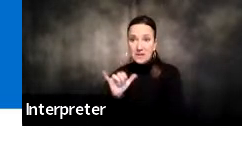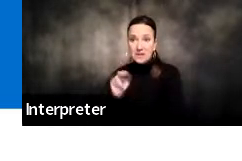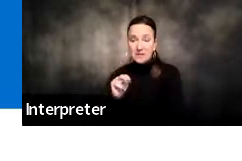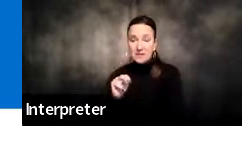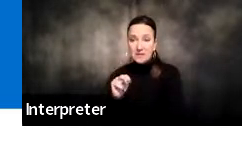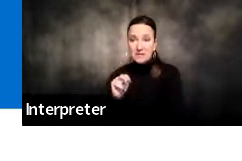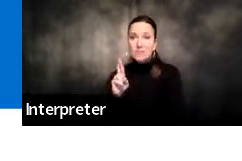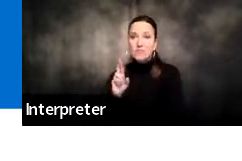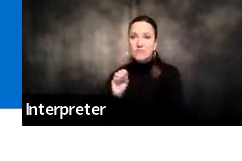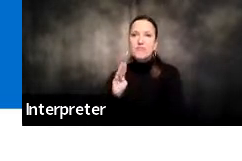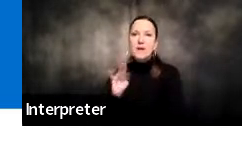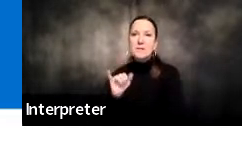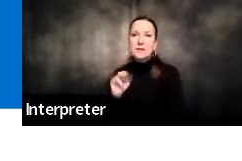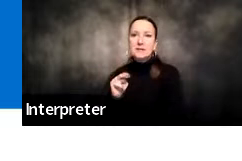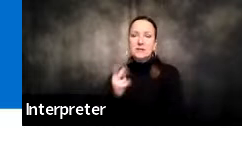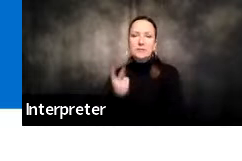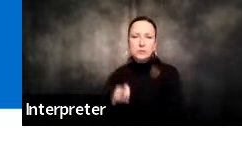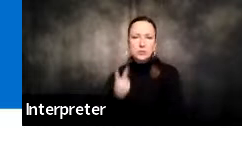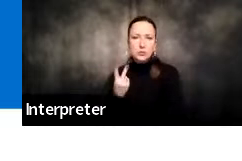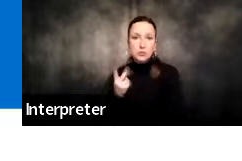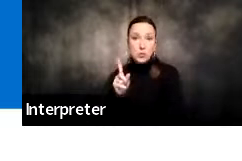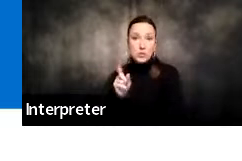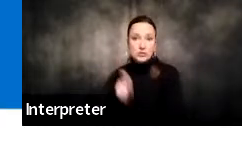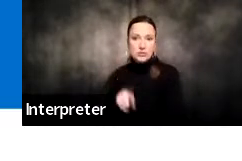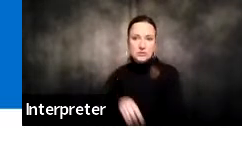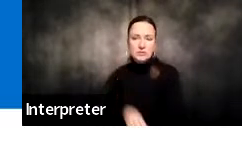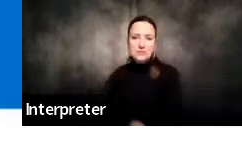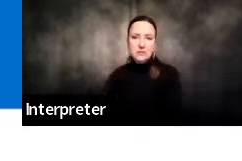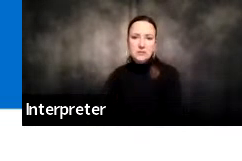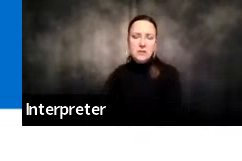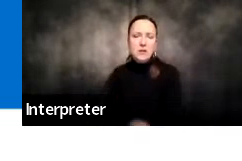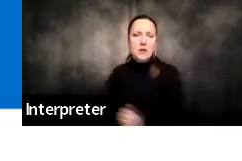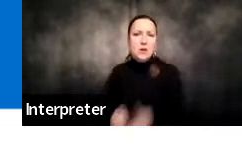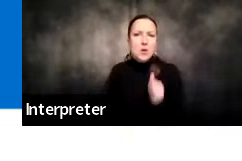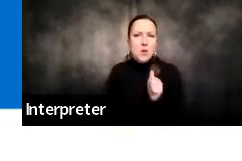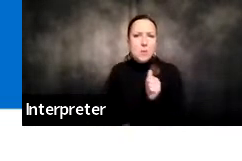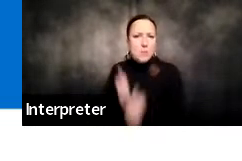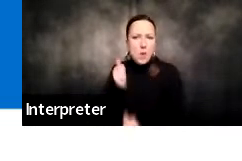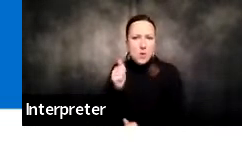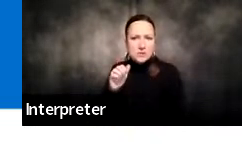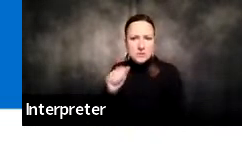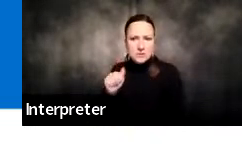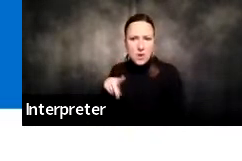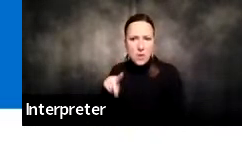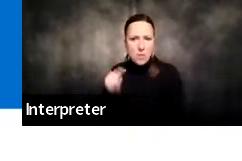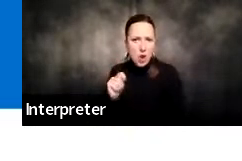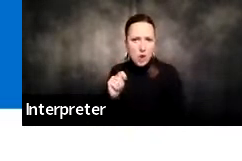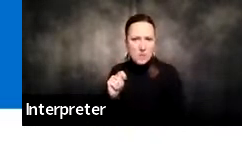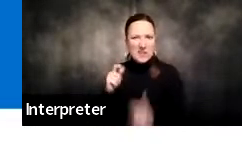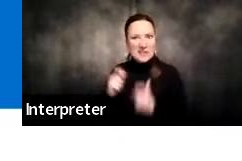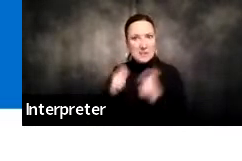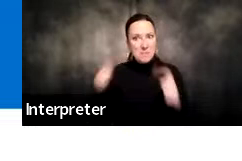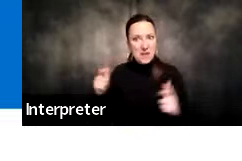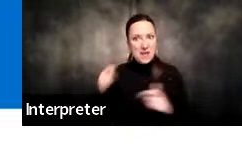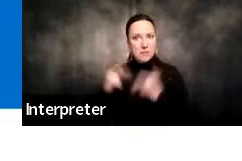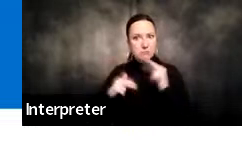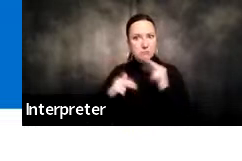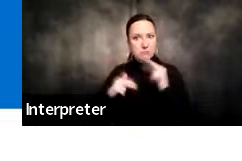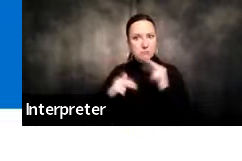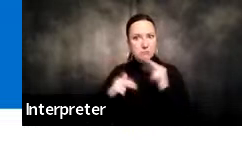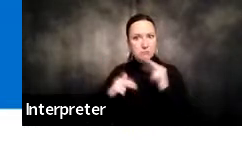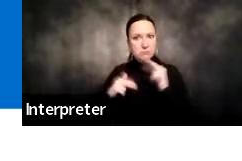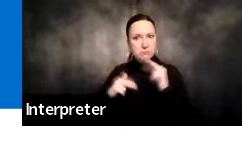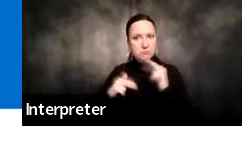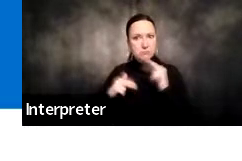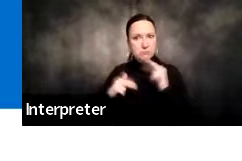quick ones. Thank you. Do most apartment buildings, large apartment buildings that are on the old side have